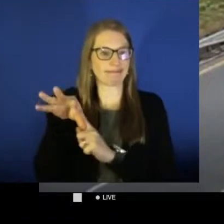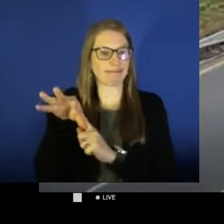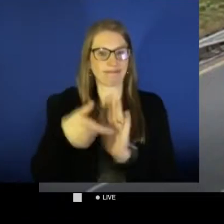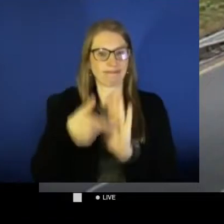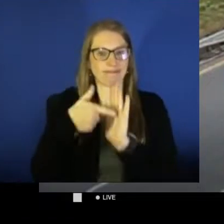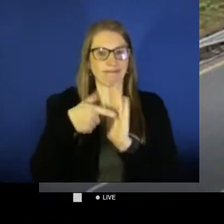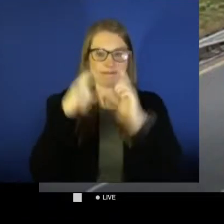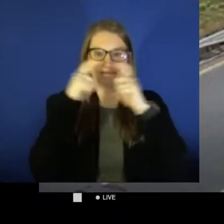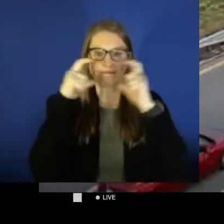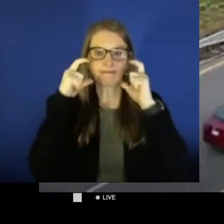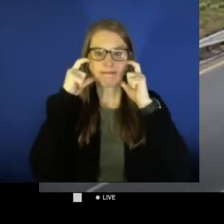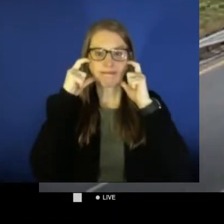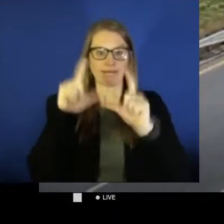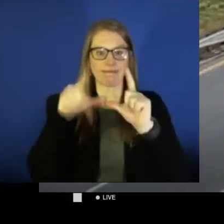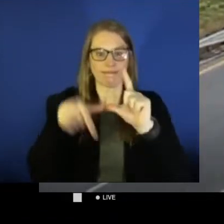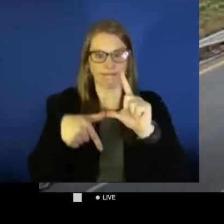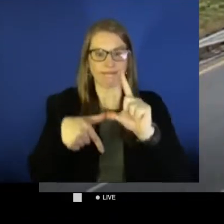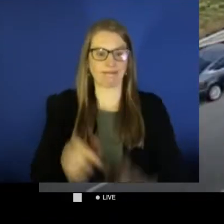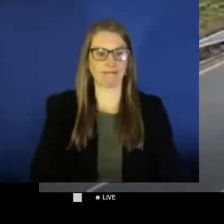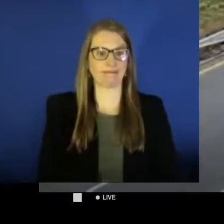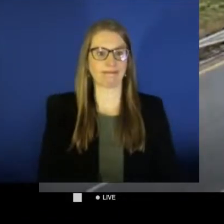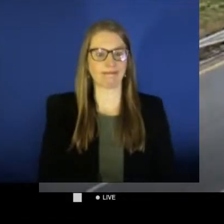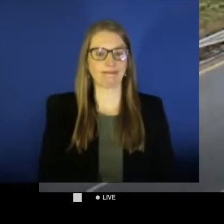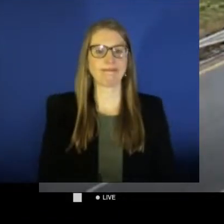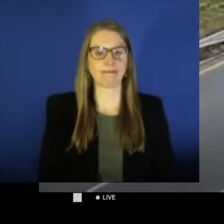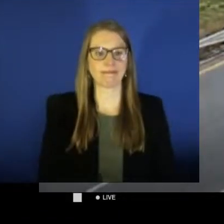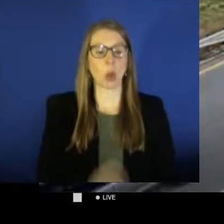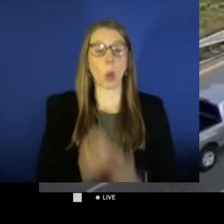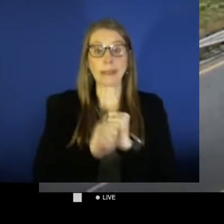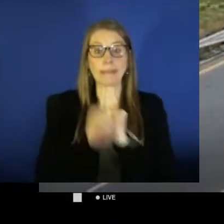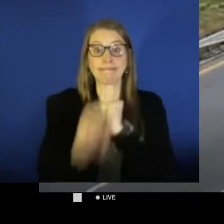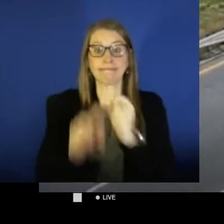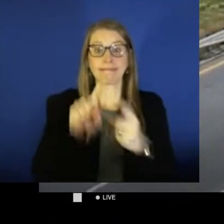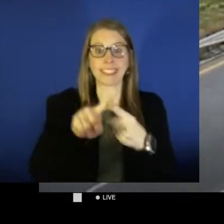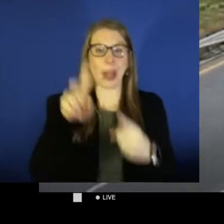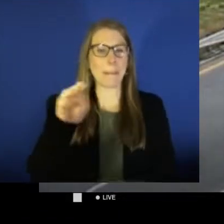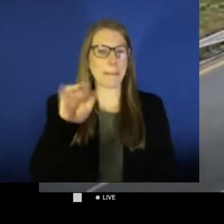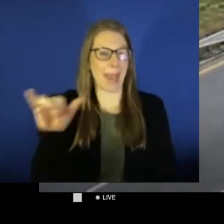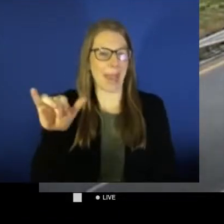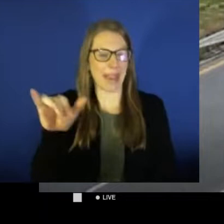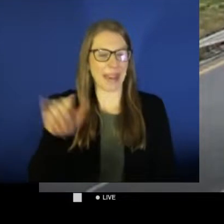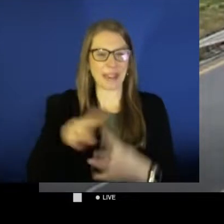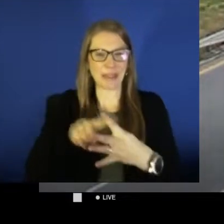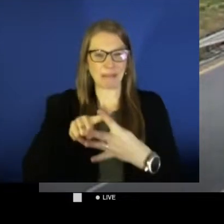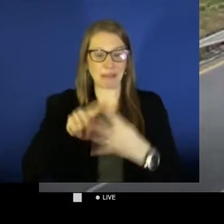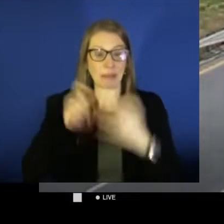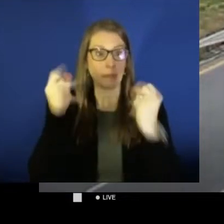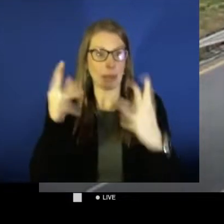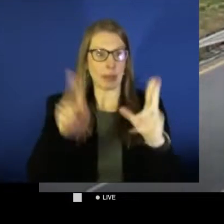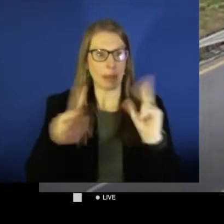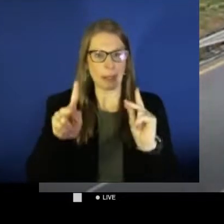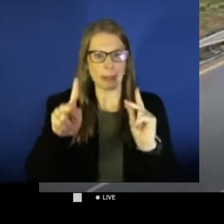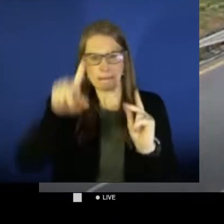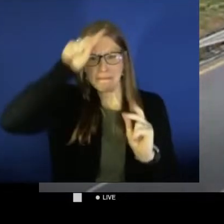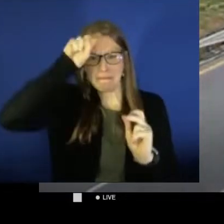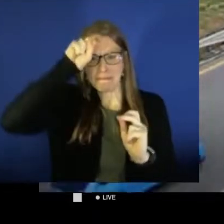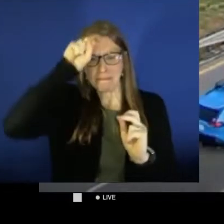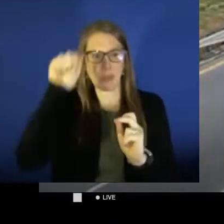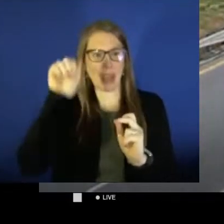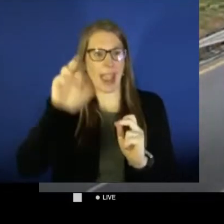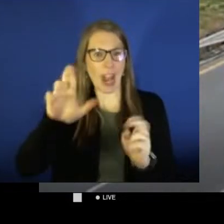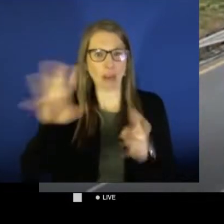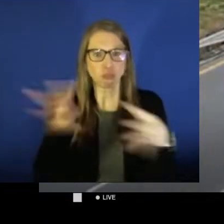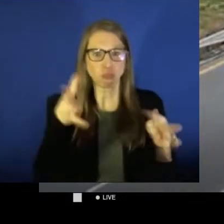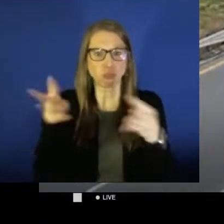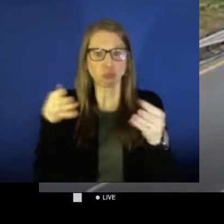masks on airplanes and in airports has now been extended until early May. That has many of us asking how the air filtration systems will work to stop the